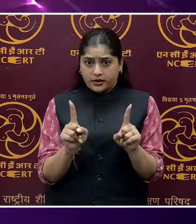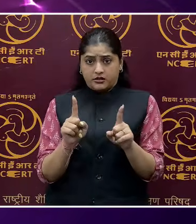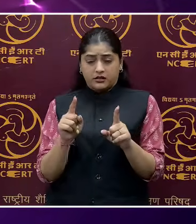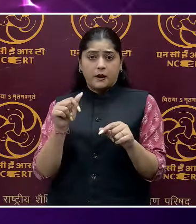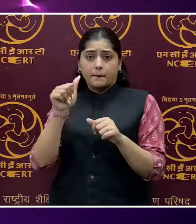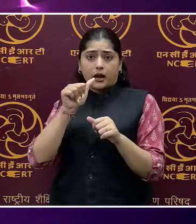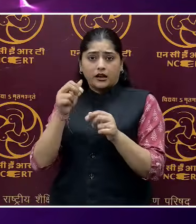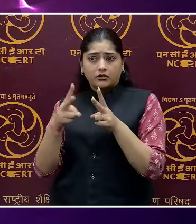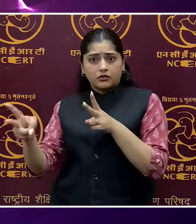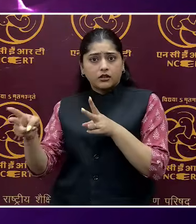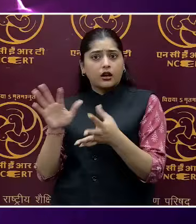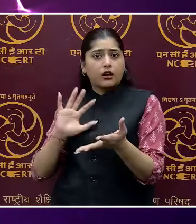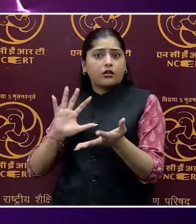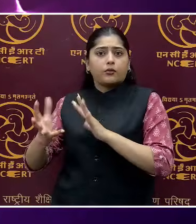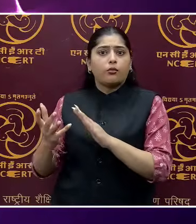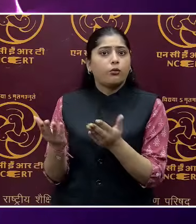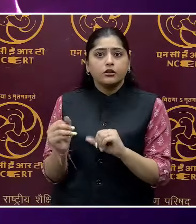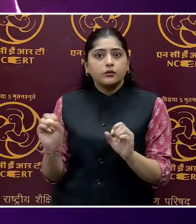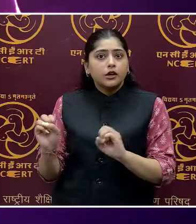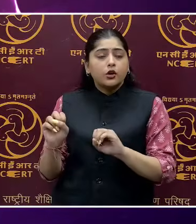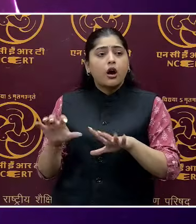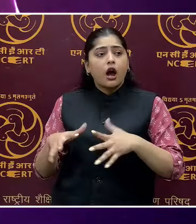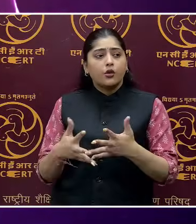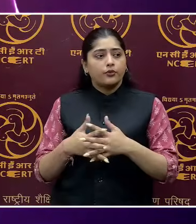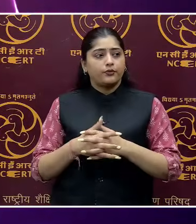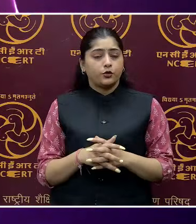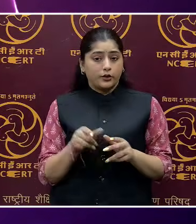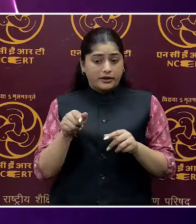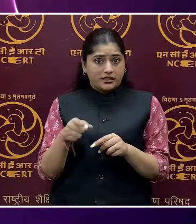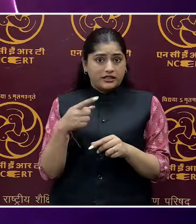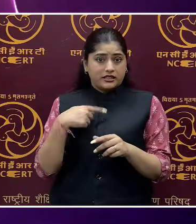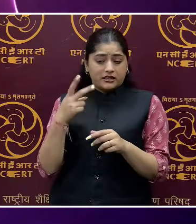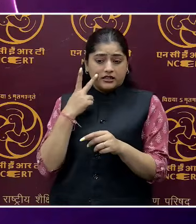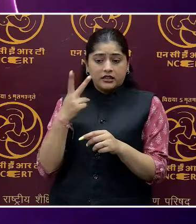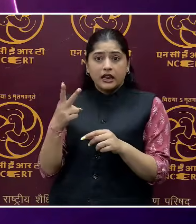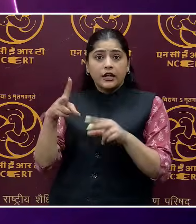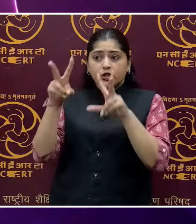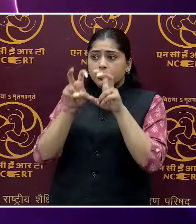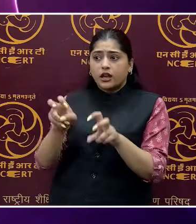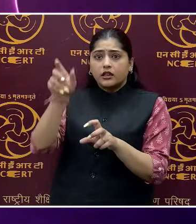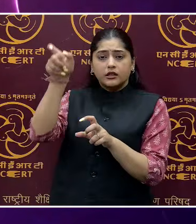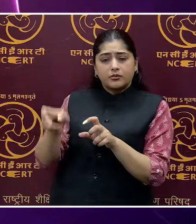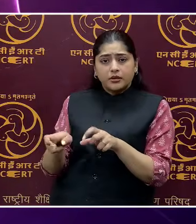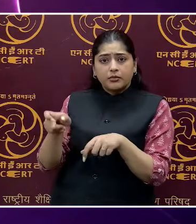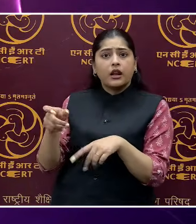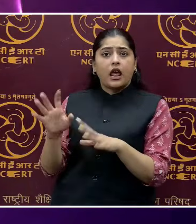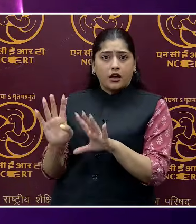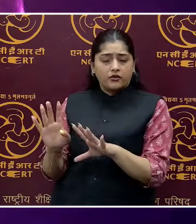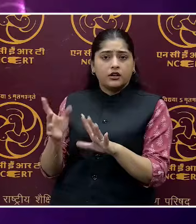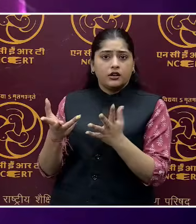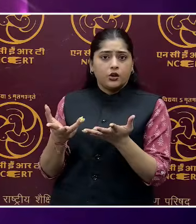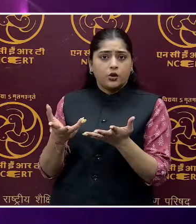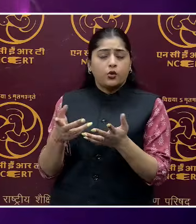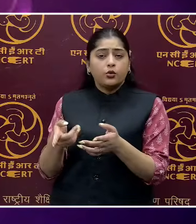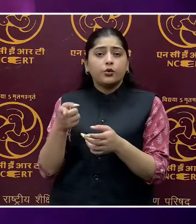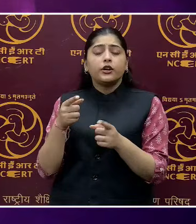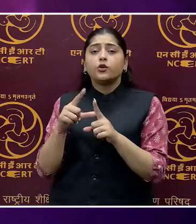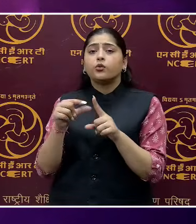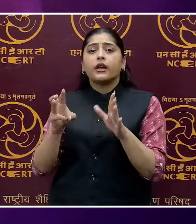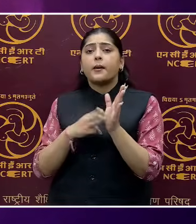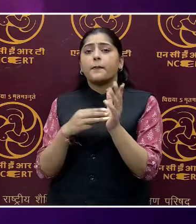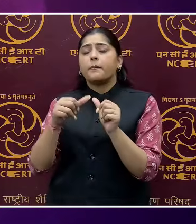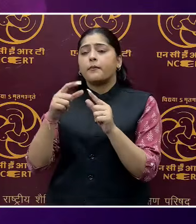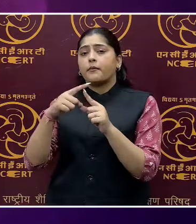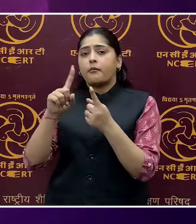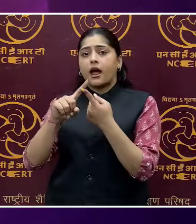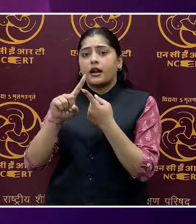this universe is made up of material which scientists have termed as matter. So this is the important phenomena, matter. Here we will